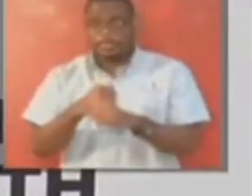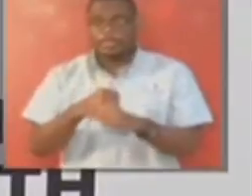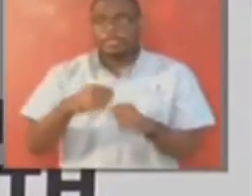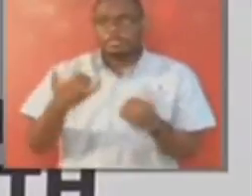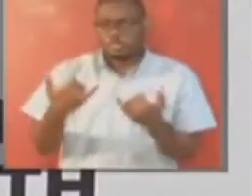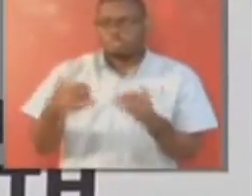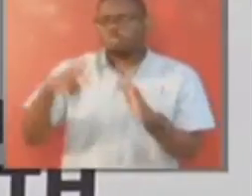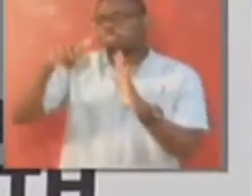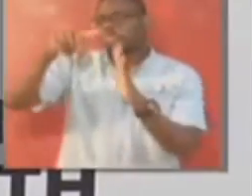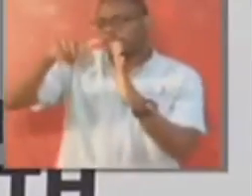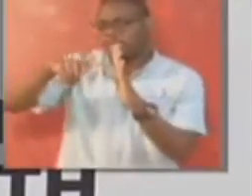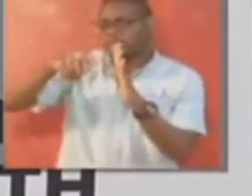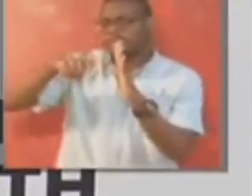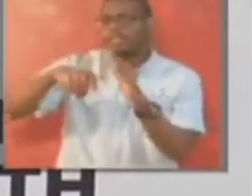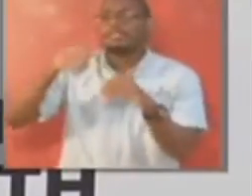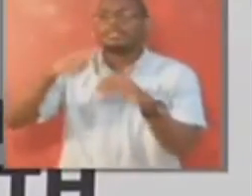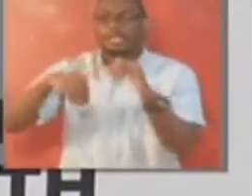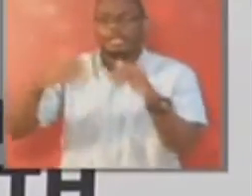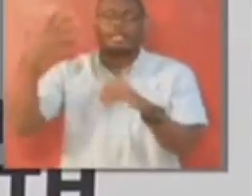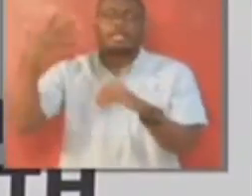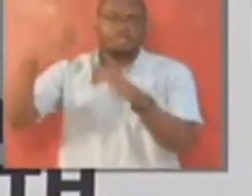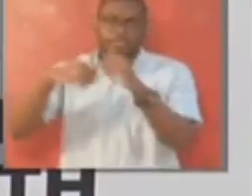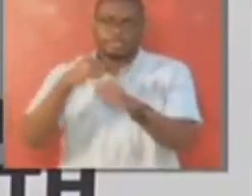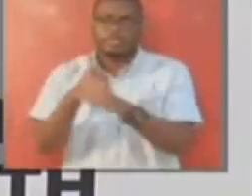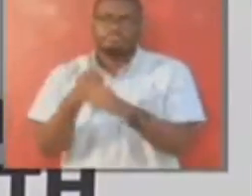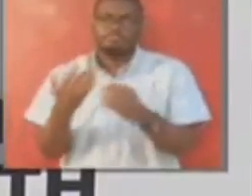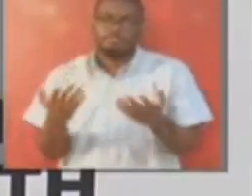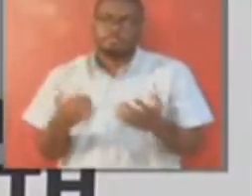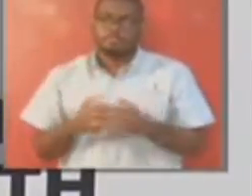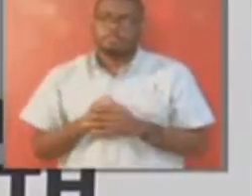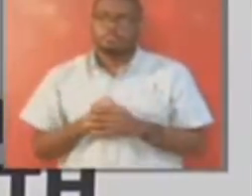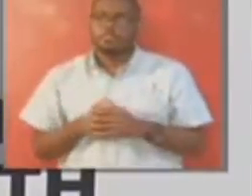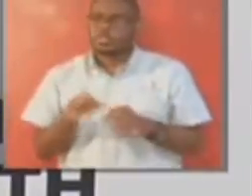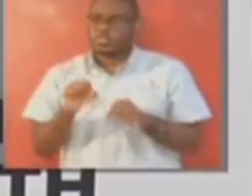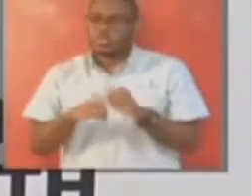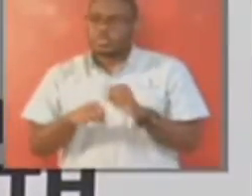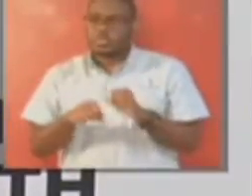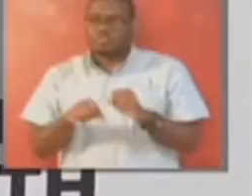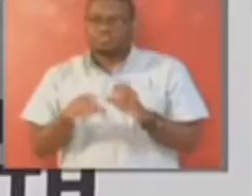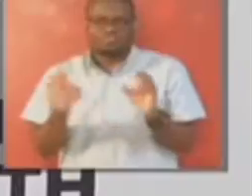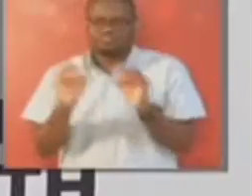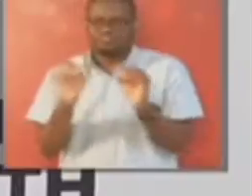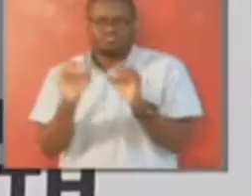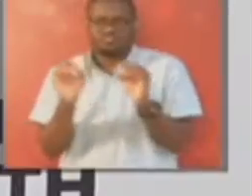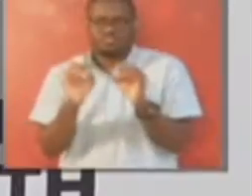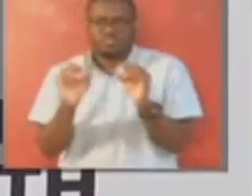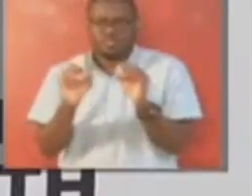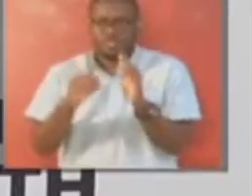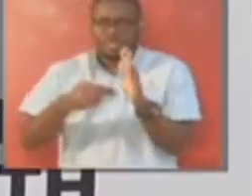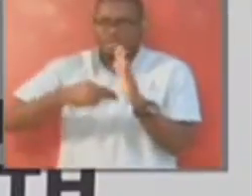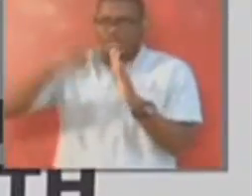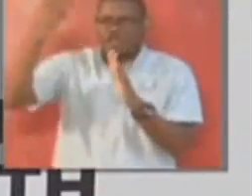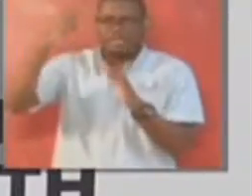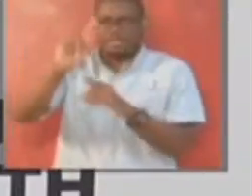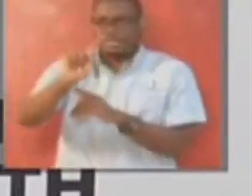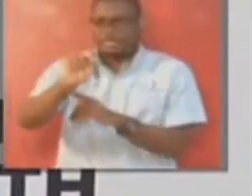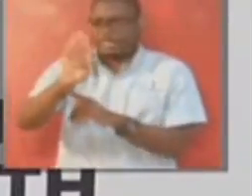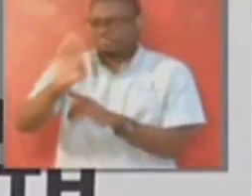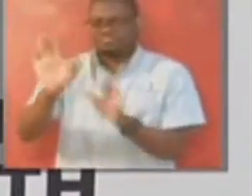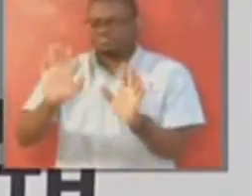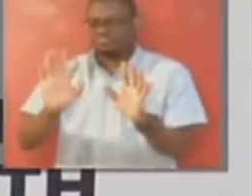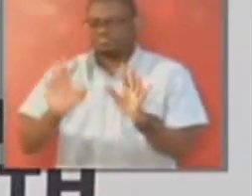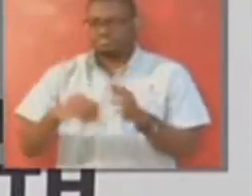left, 2 months for the year to be completed. So there's no point source epidemic, according to the medical director